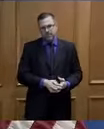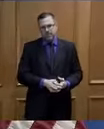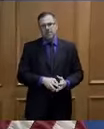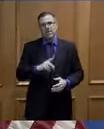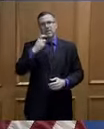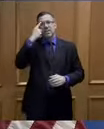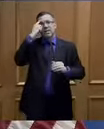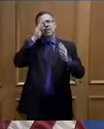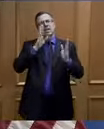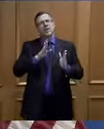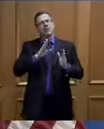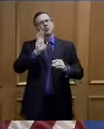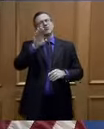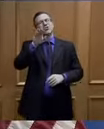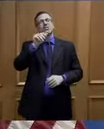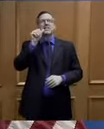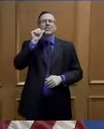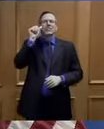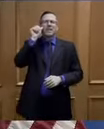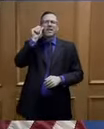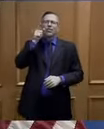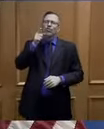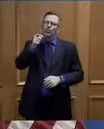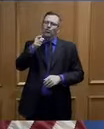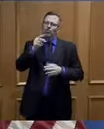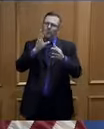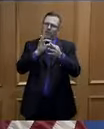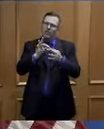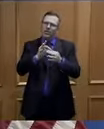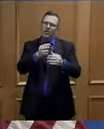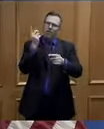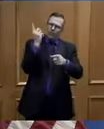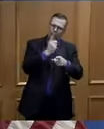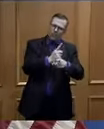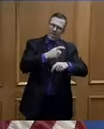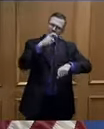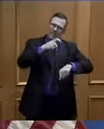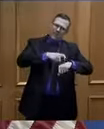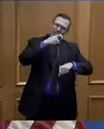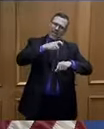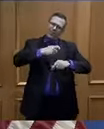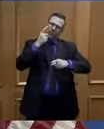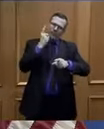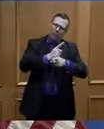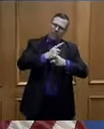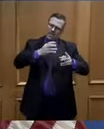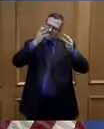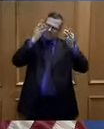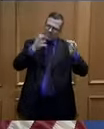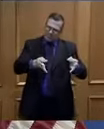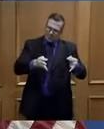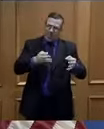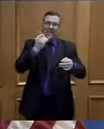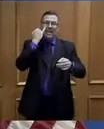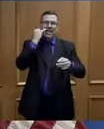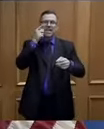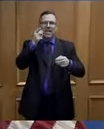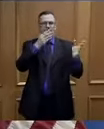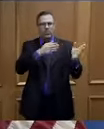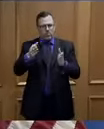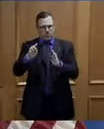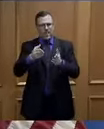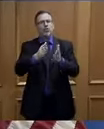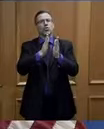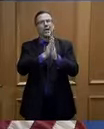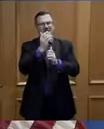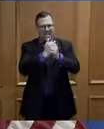Governor, yesterday you talked about the right time for the right decision on if or when to issue a stay-at-home order. We know a lot